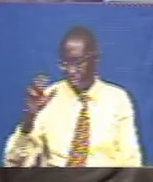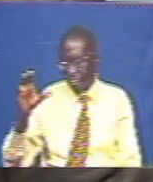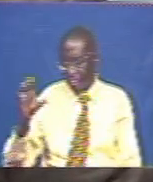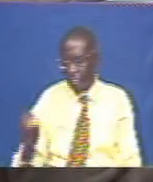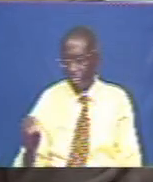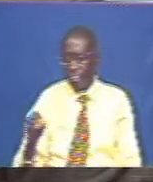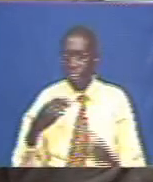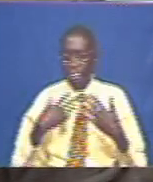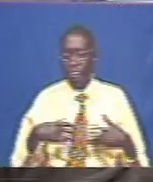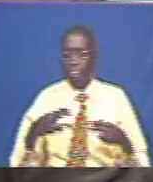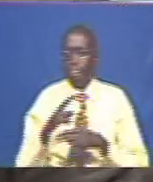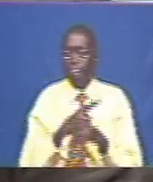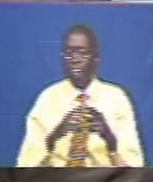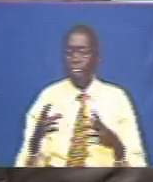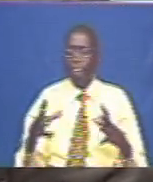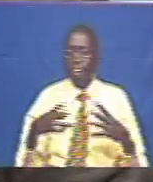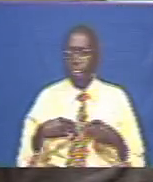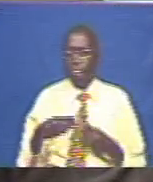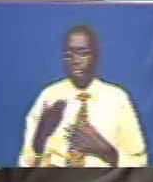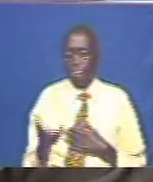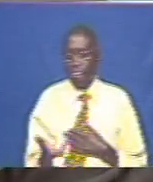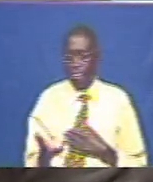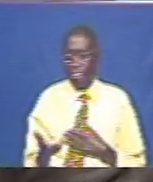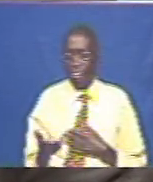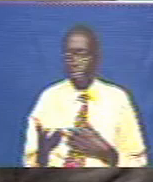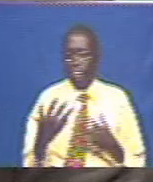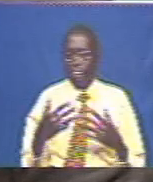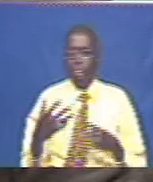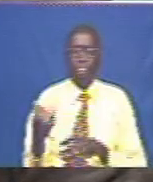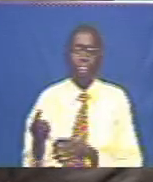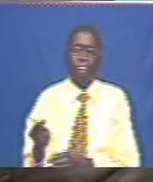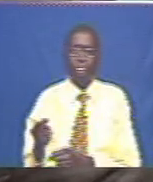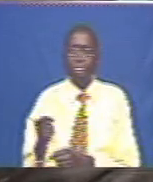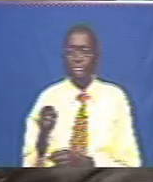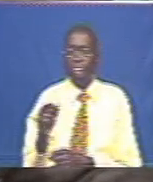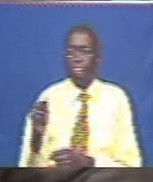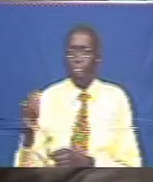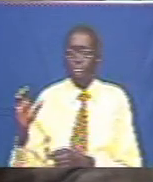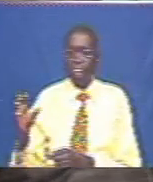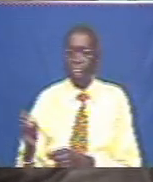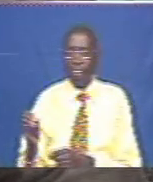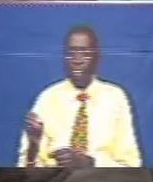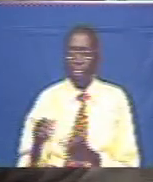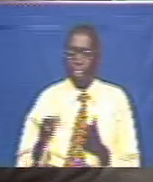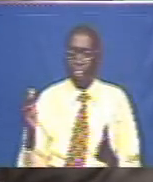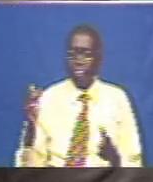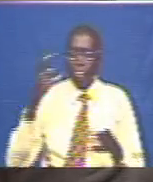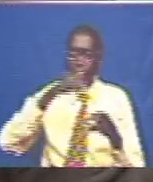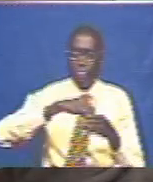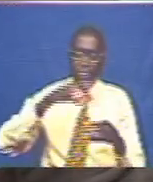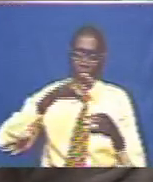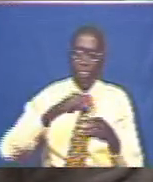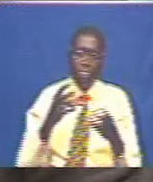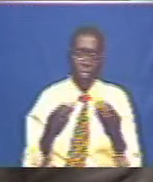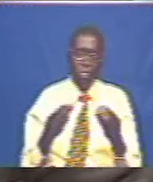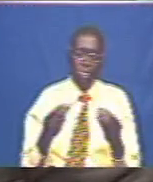this brand because it's now acceptable. People have more confidence in our circles. People are putting in more money in our circles. That's